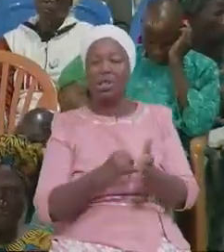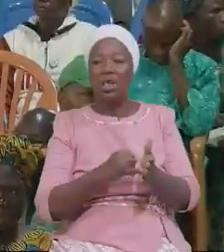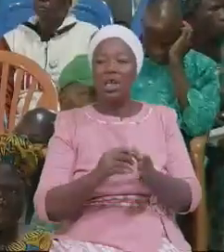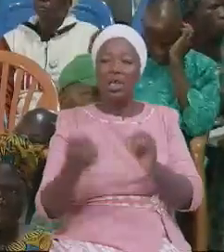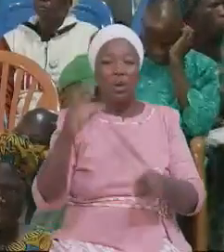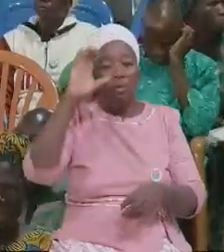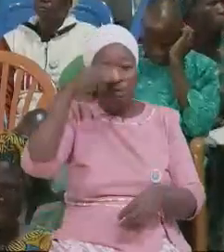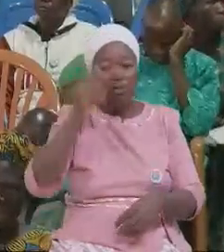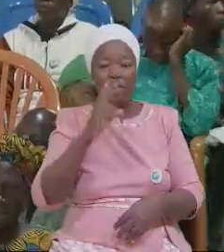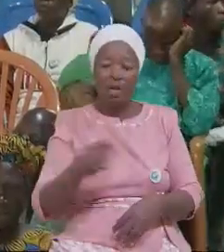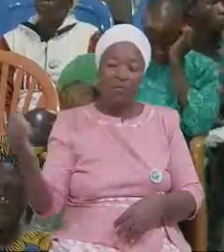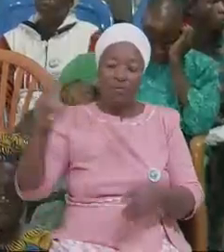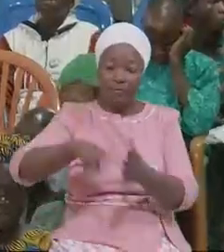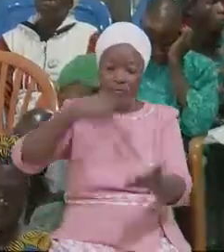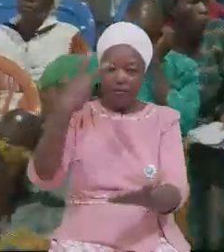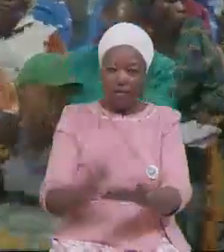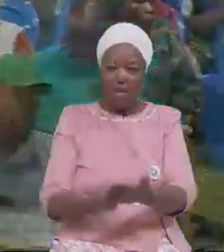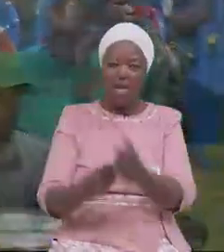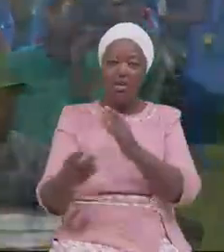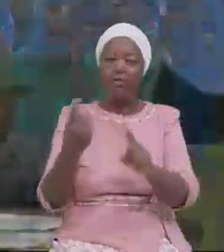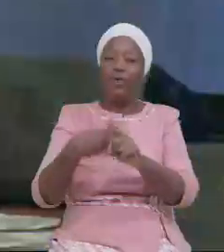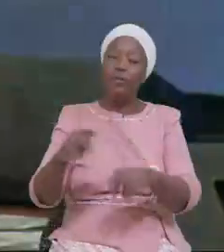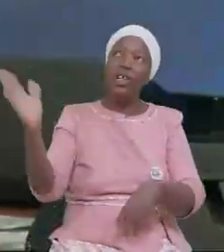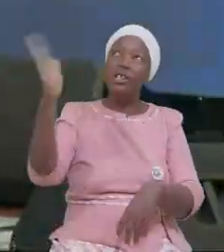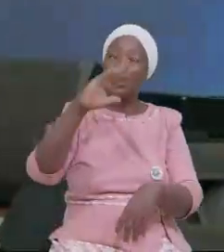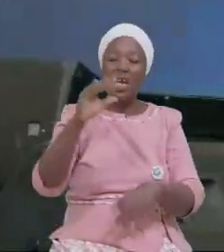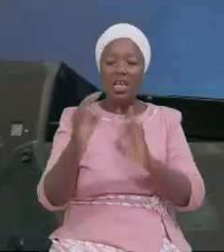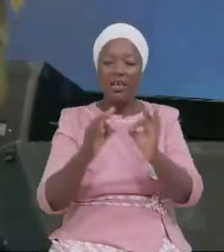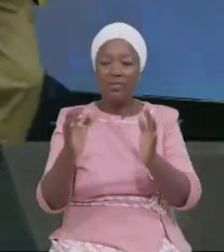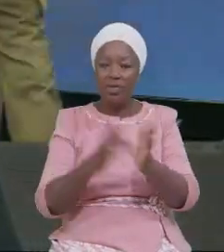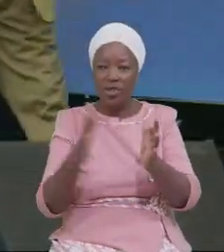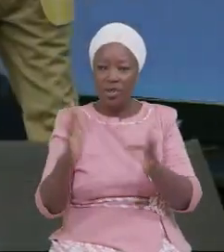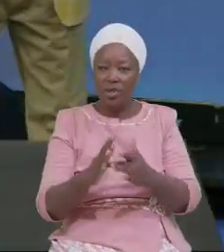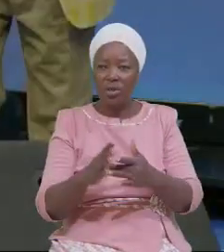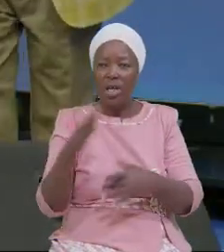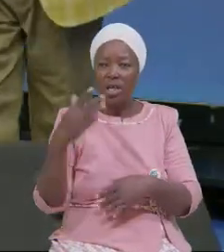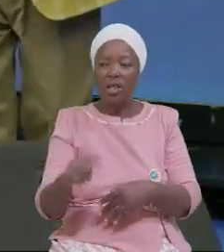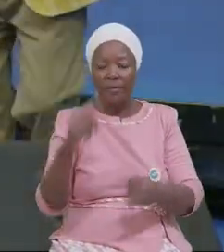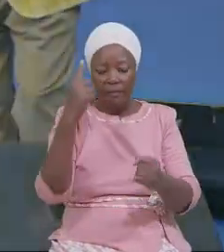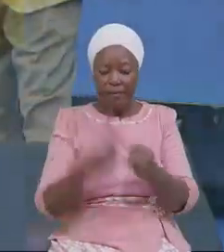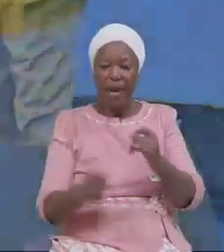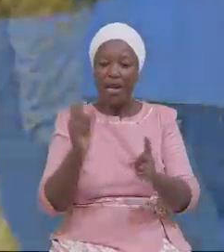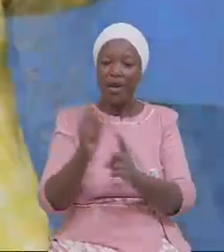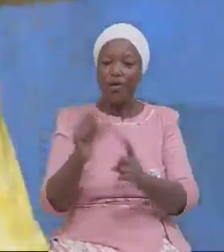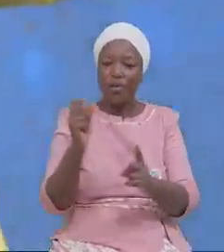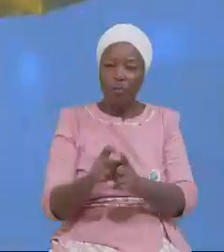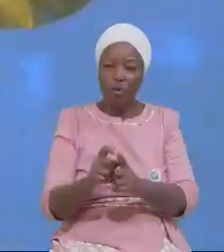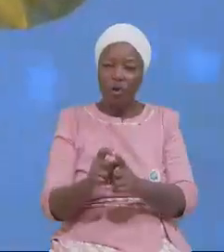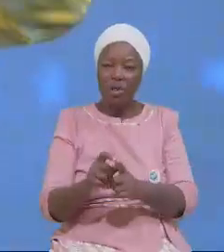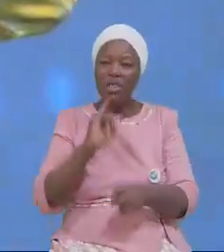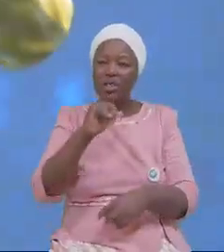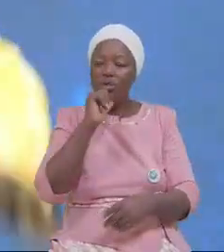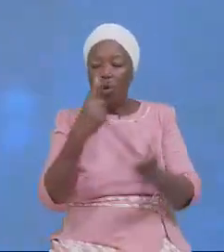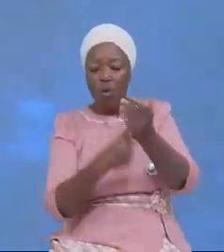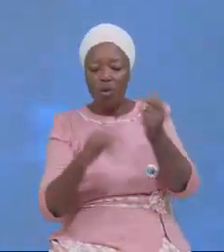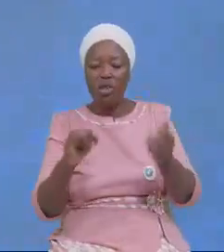dropped from the sky. If Jesus, the final word, is not holding